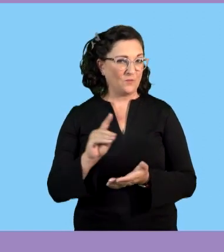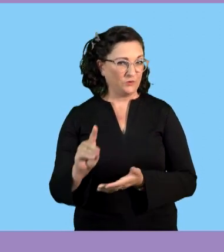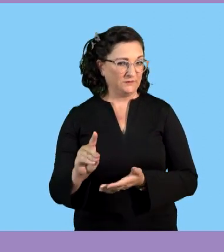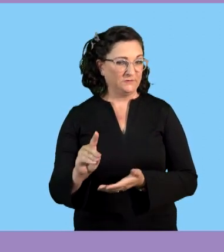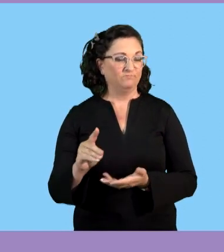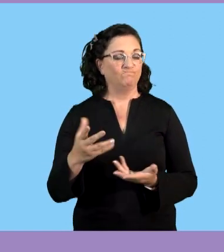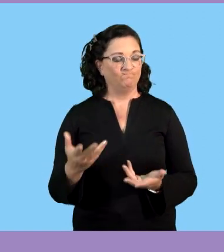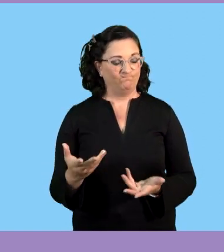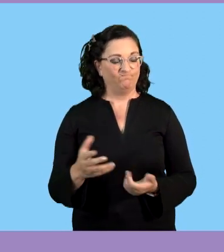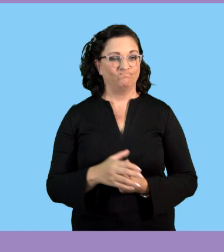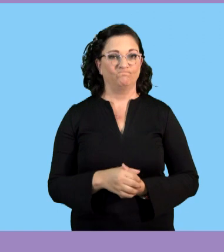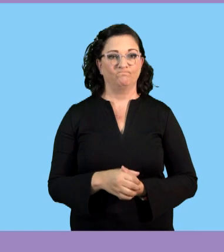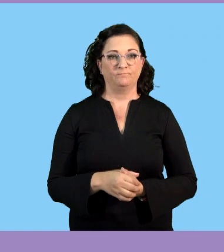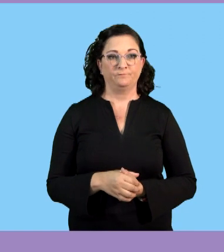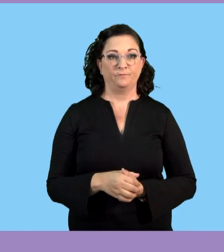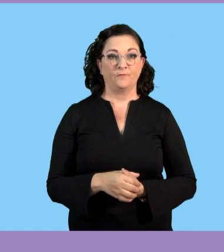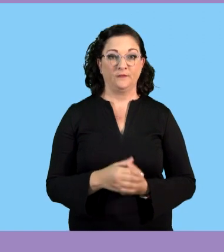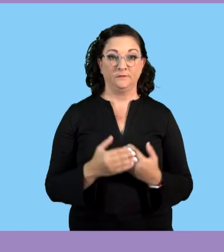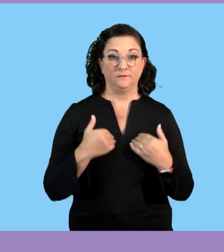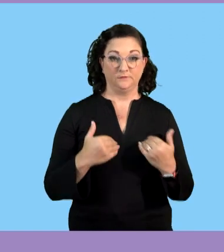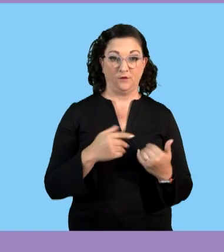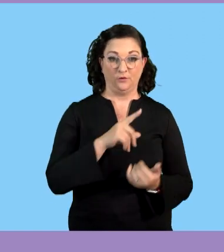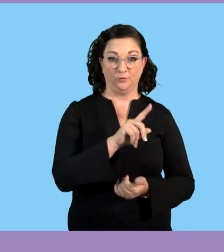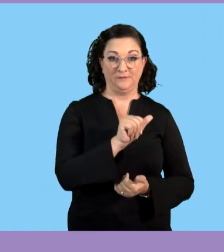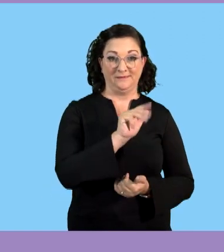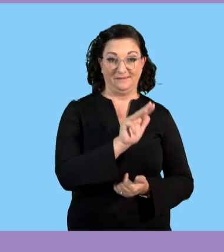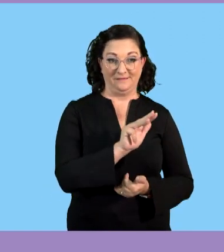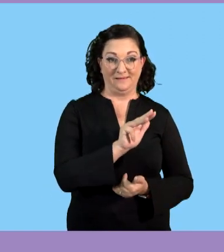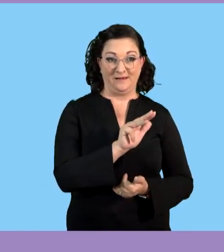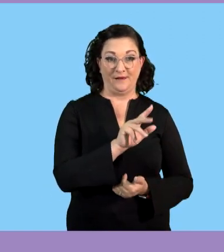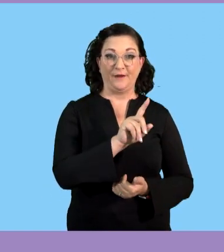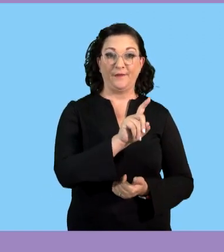deposit? 1. The original amount is